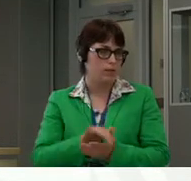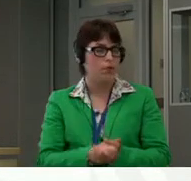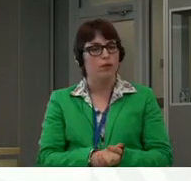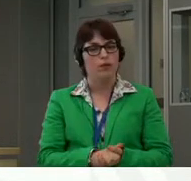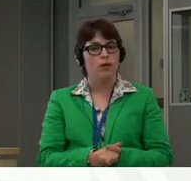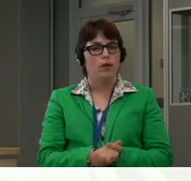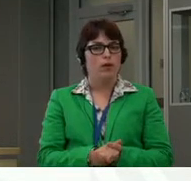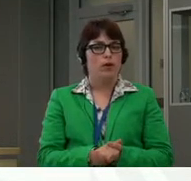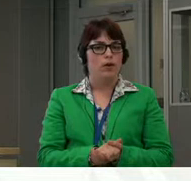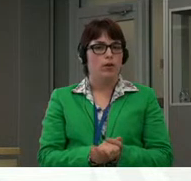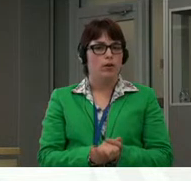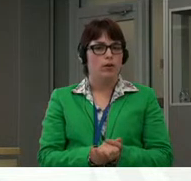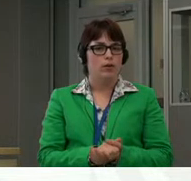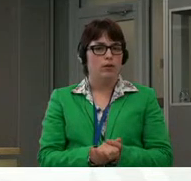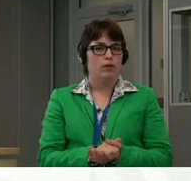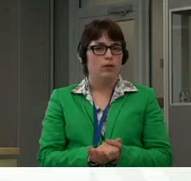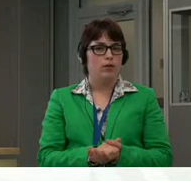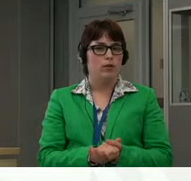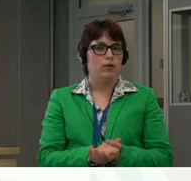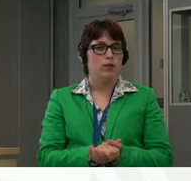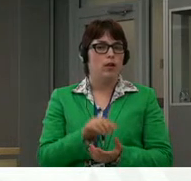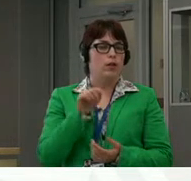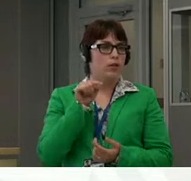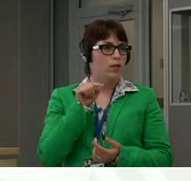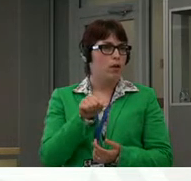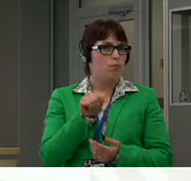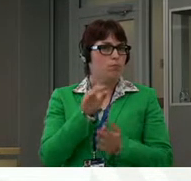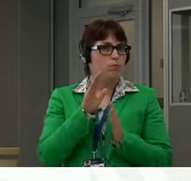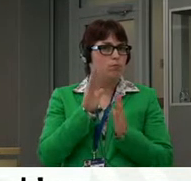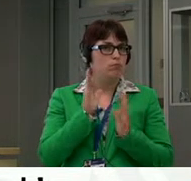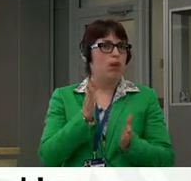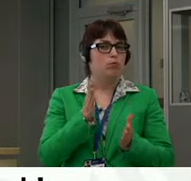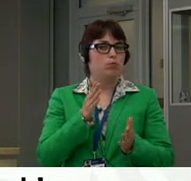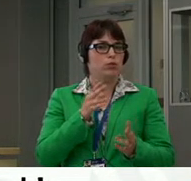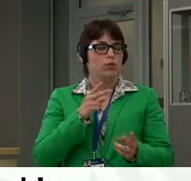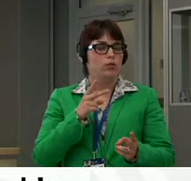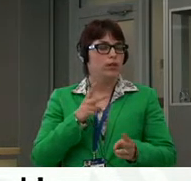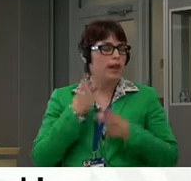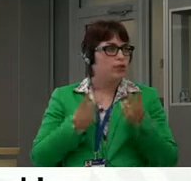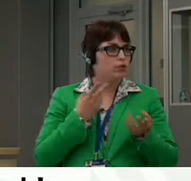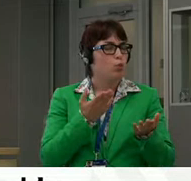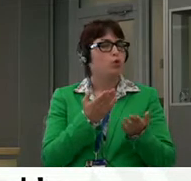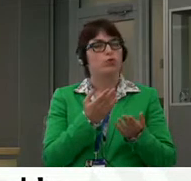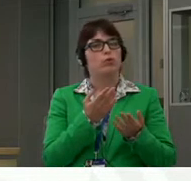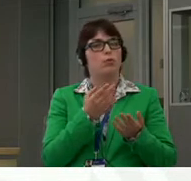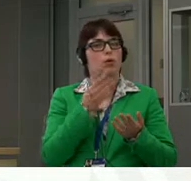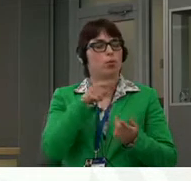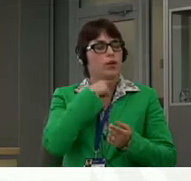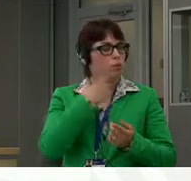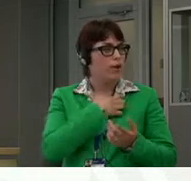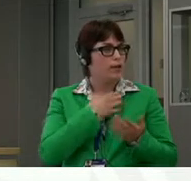This should be inspired by the Convention itself. The next